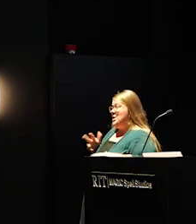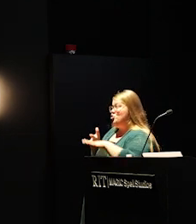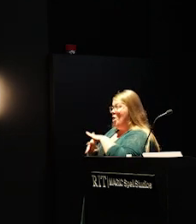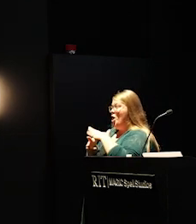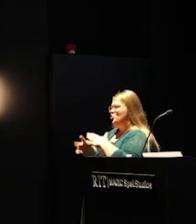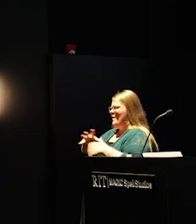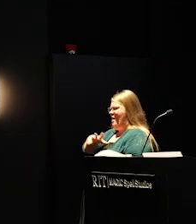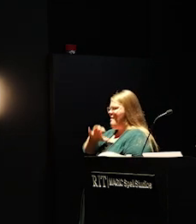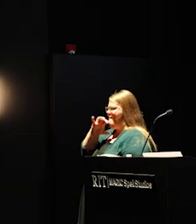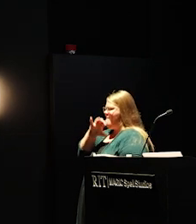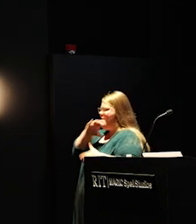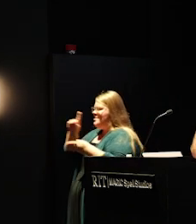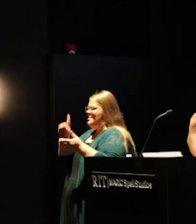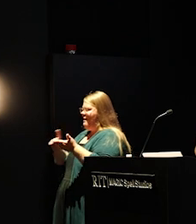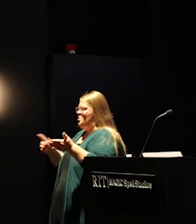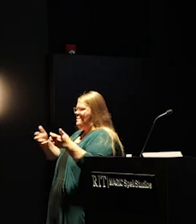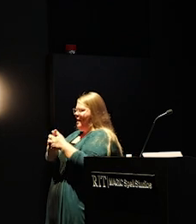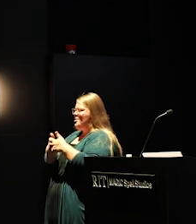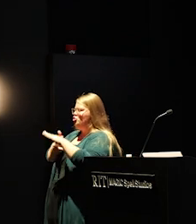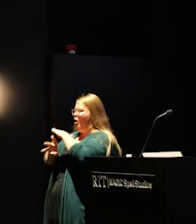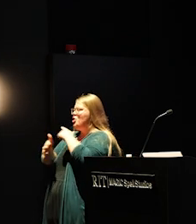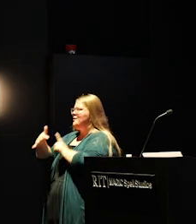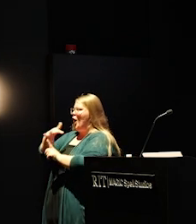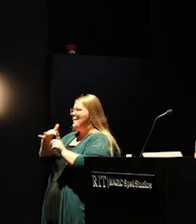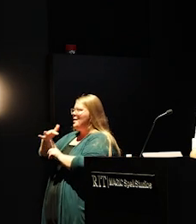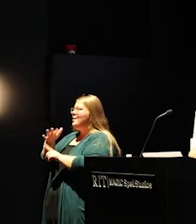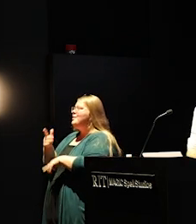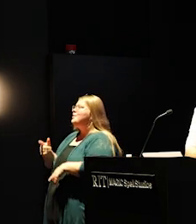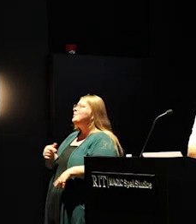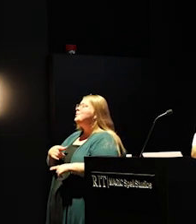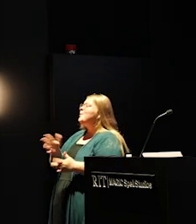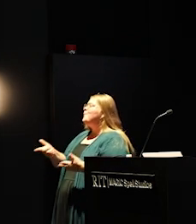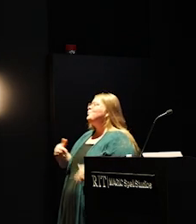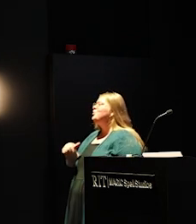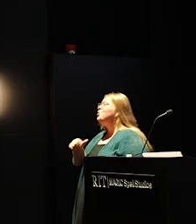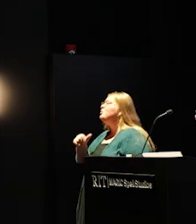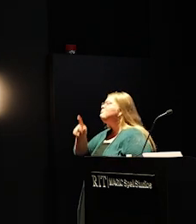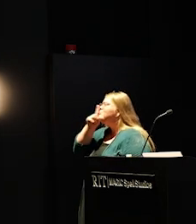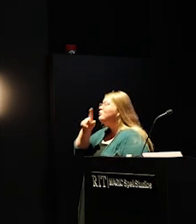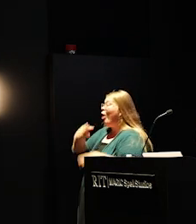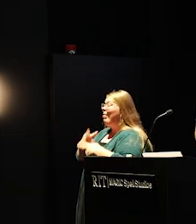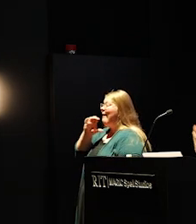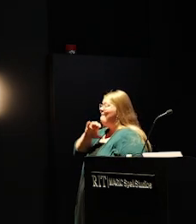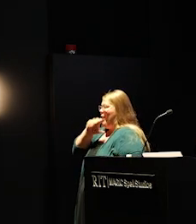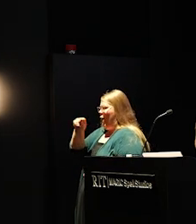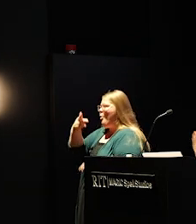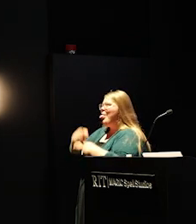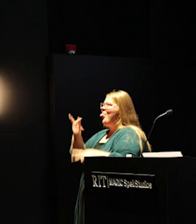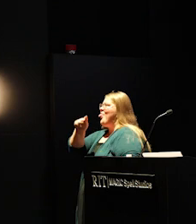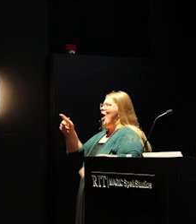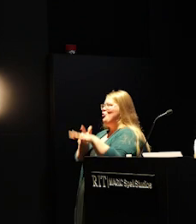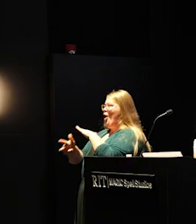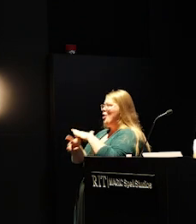a garage. Like this is gonna be like, you're just gonna say, like, you're not gonna say where the cafe is, like it's gonna just say like the garage. We'll call it that, and all this stuff. I got